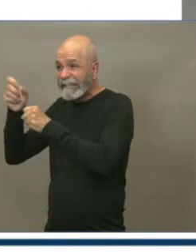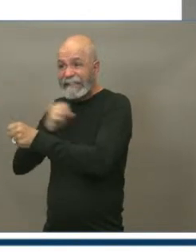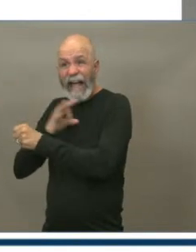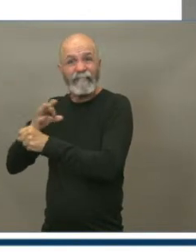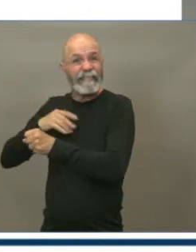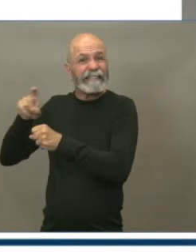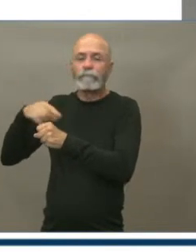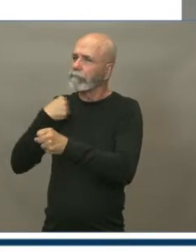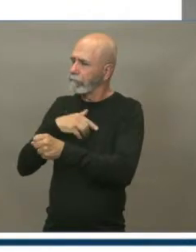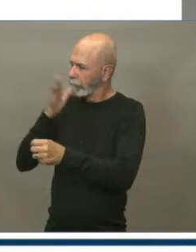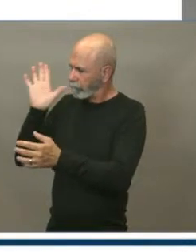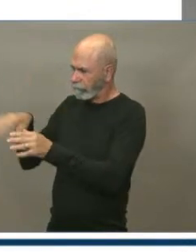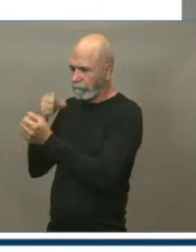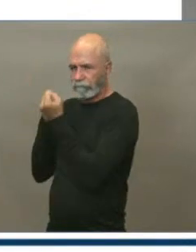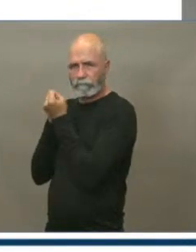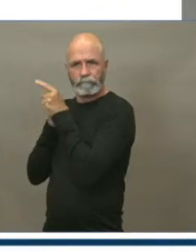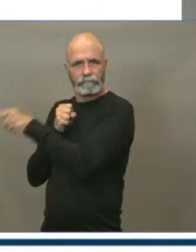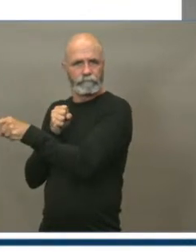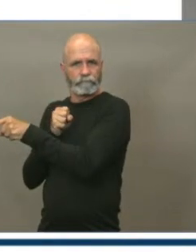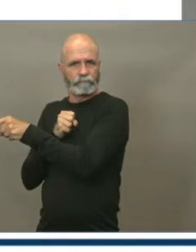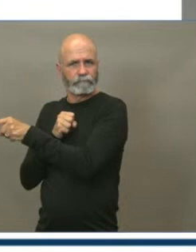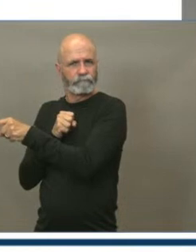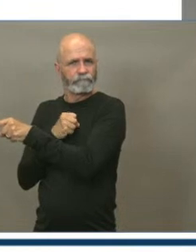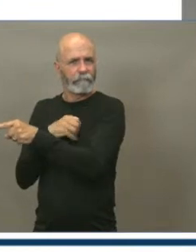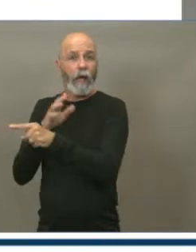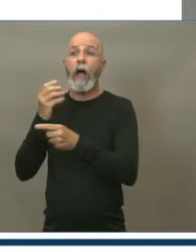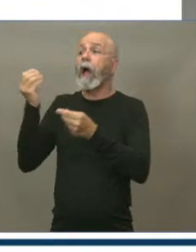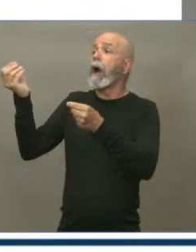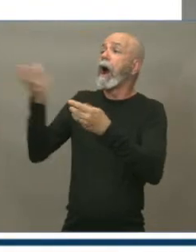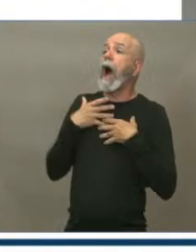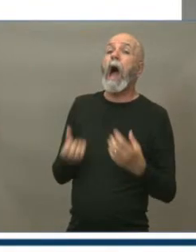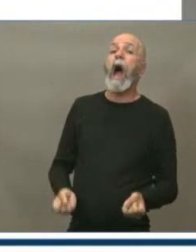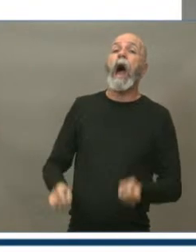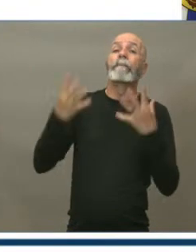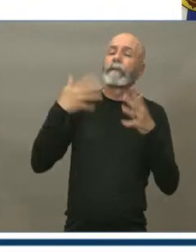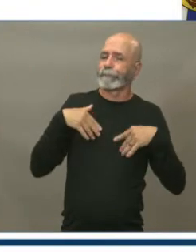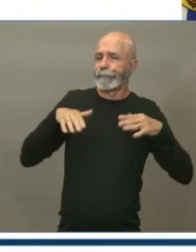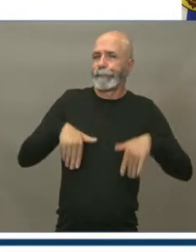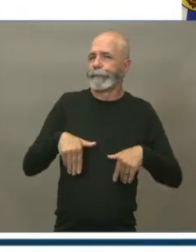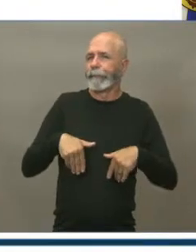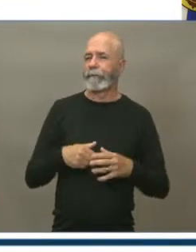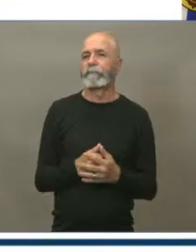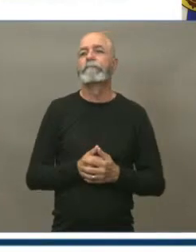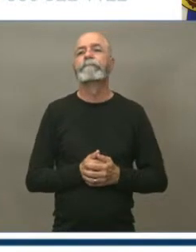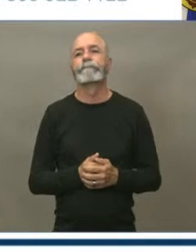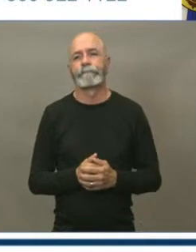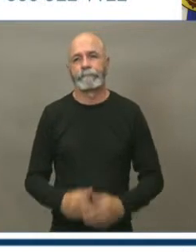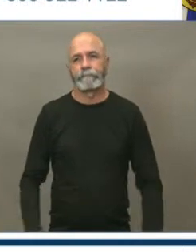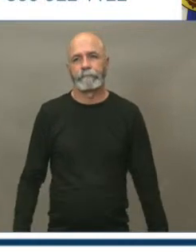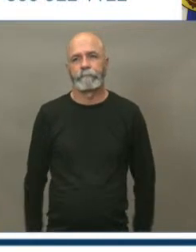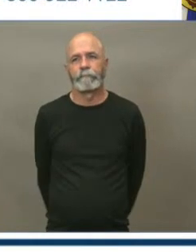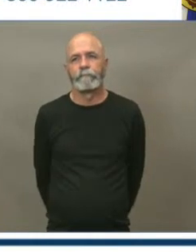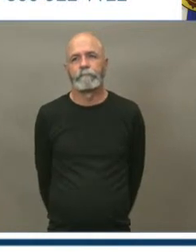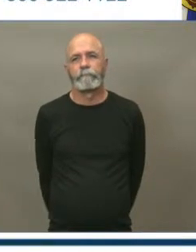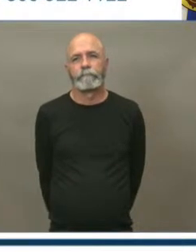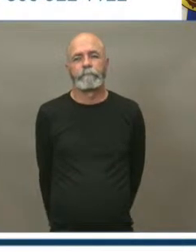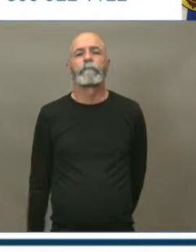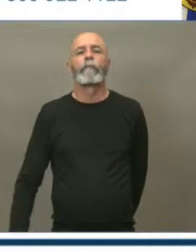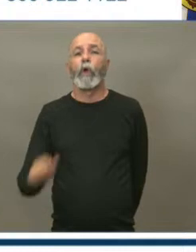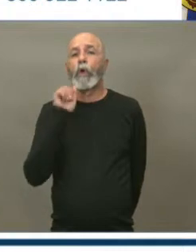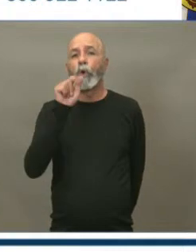I haven't had a roll-up of all that data brought back to me at this point. Next, we'll go to Lindsay Armstrong from All Nova Scotia. Go ahead,